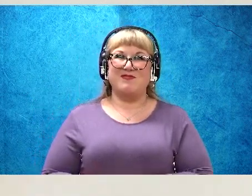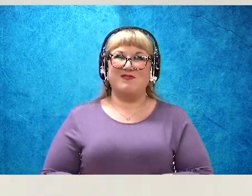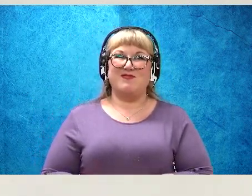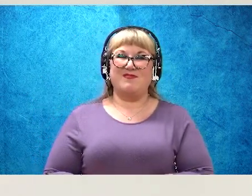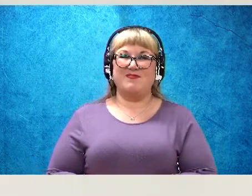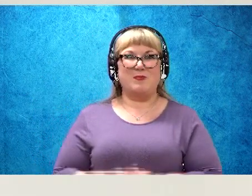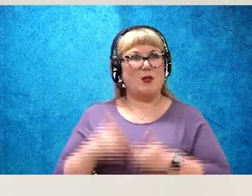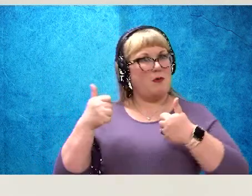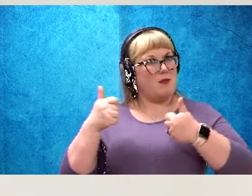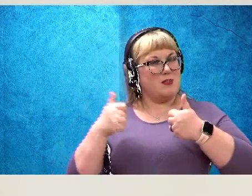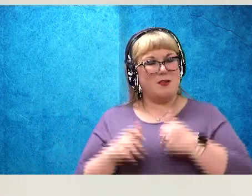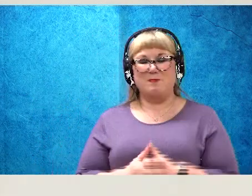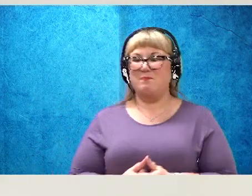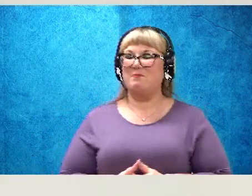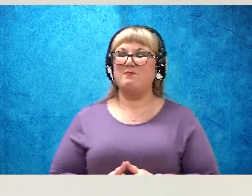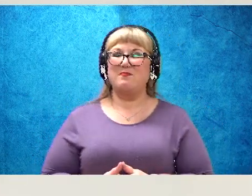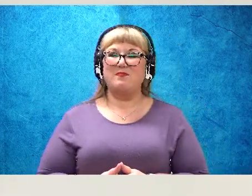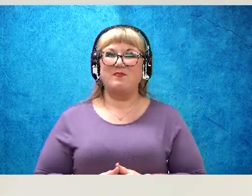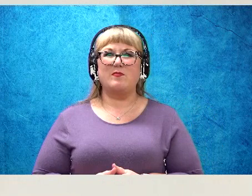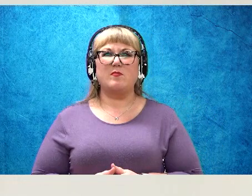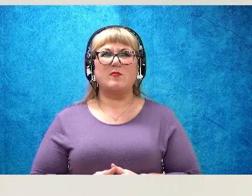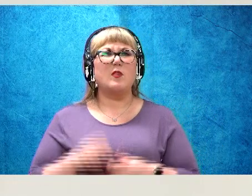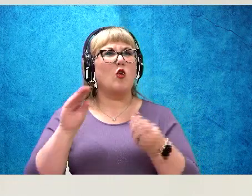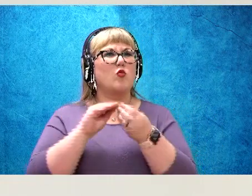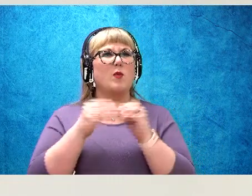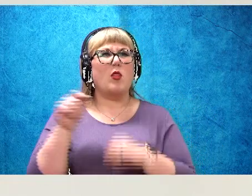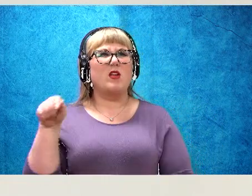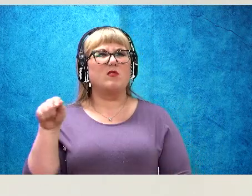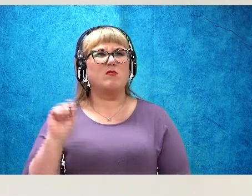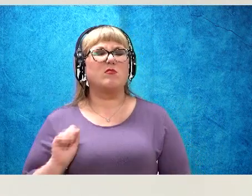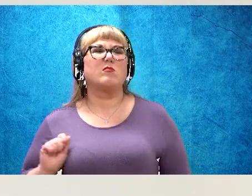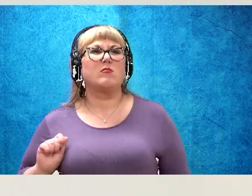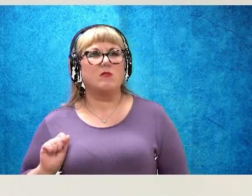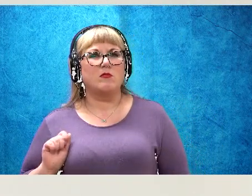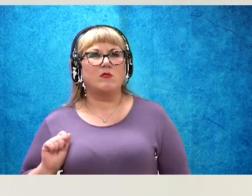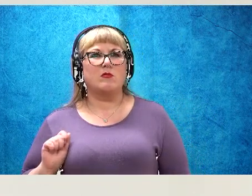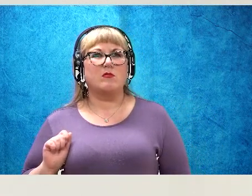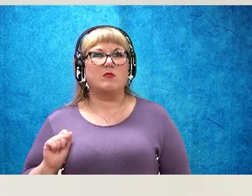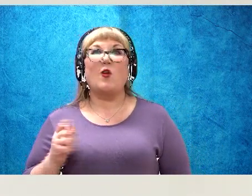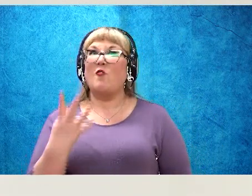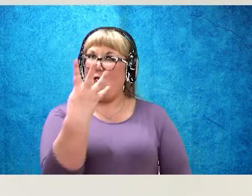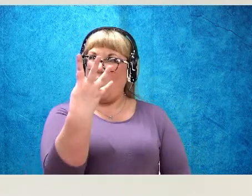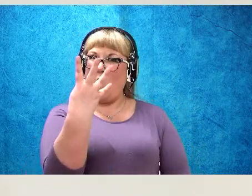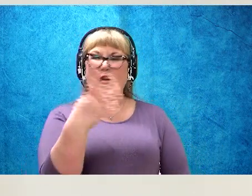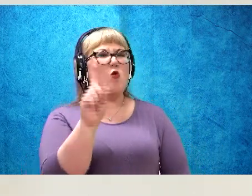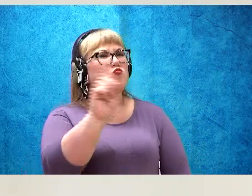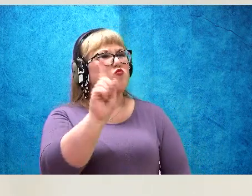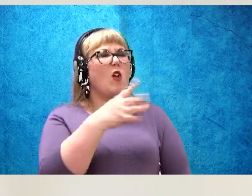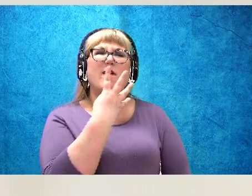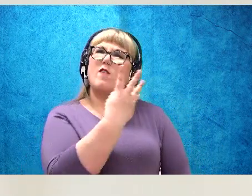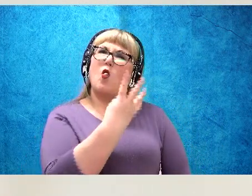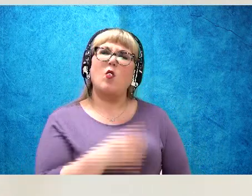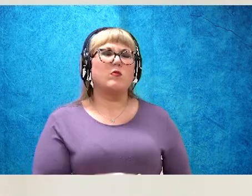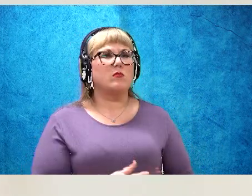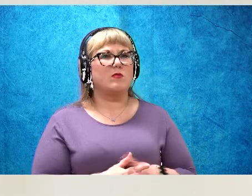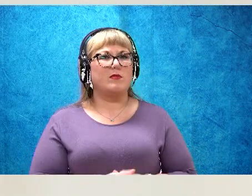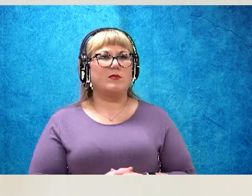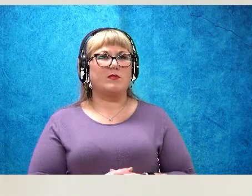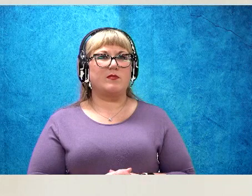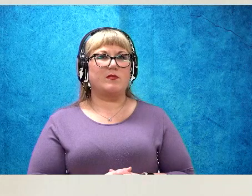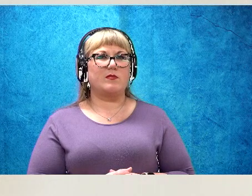19. All right. What number is this one? That's right, that's 4. Where will we put 4 on our number path?